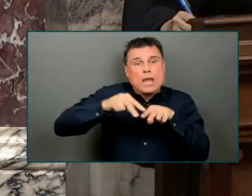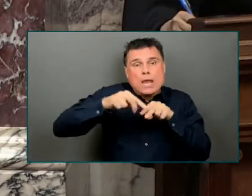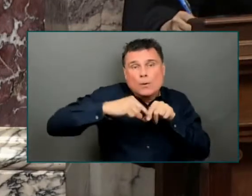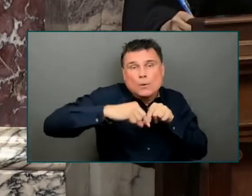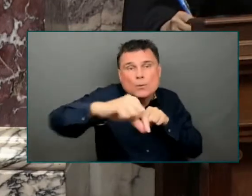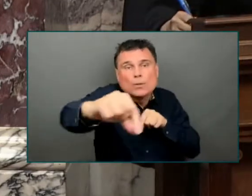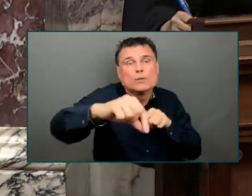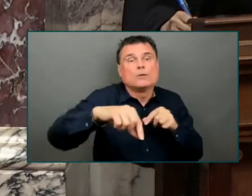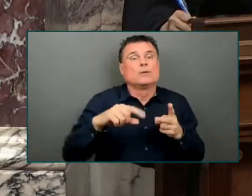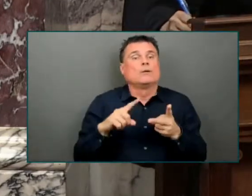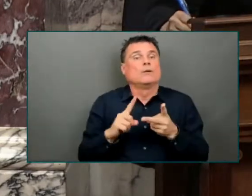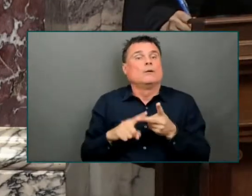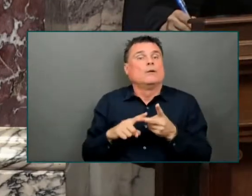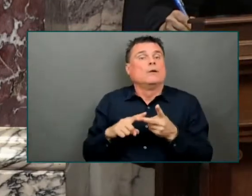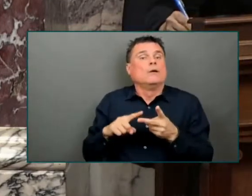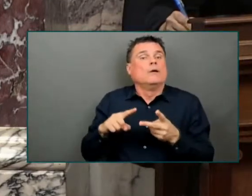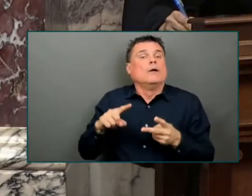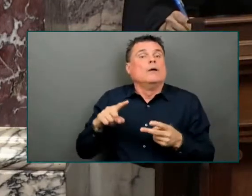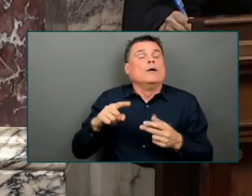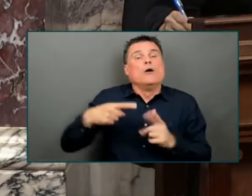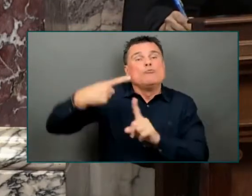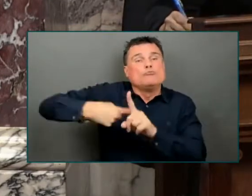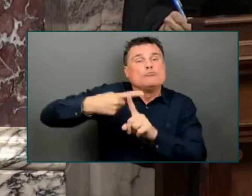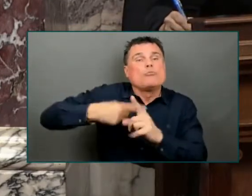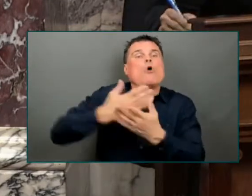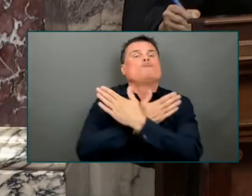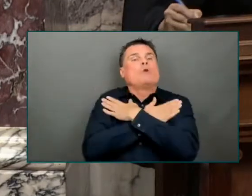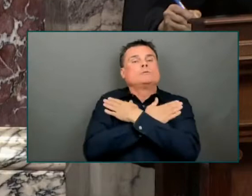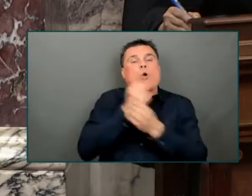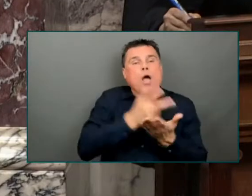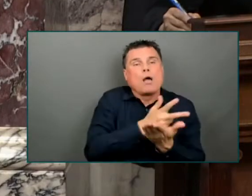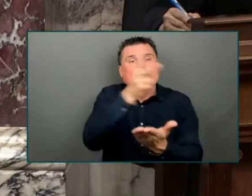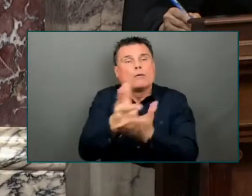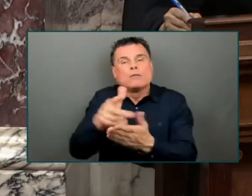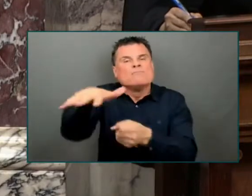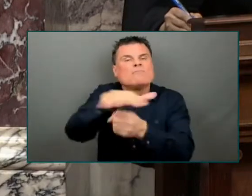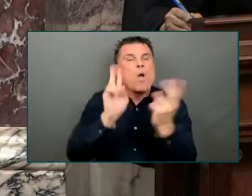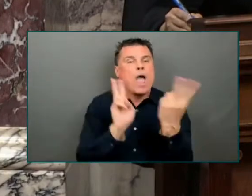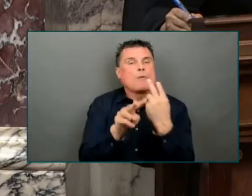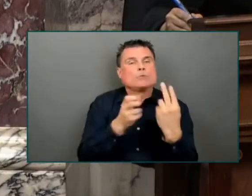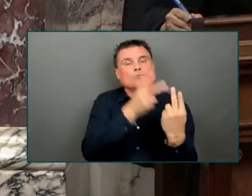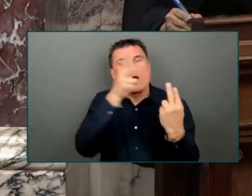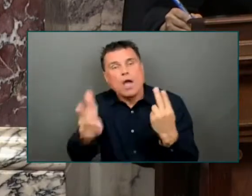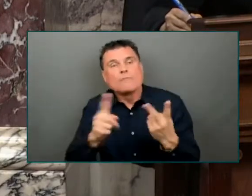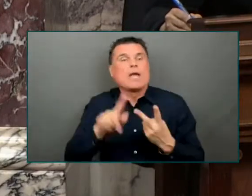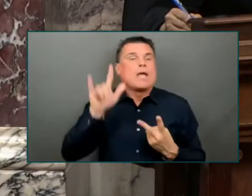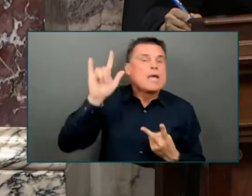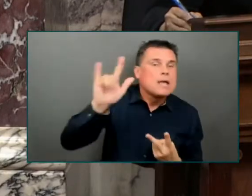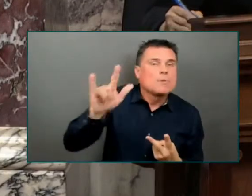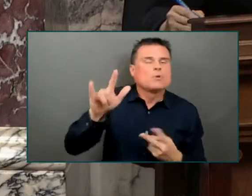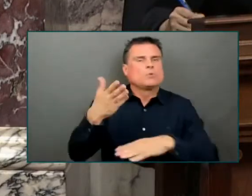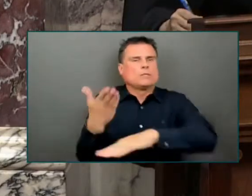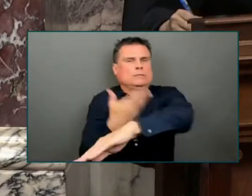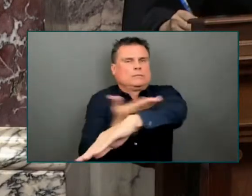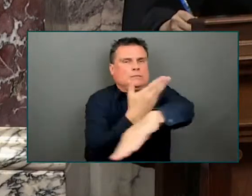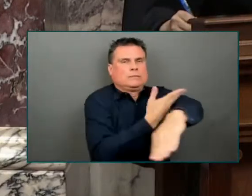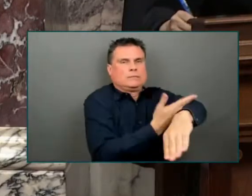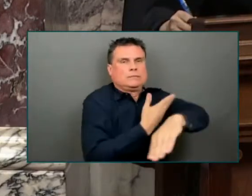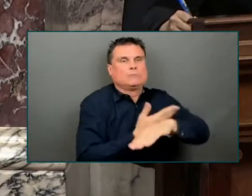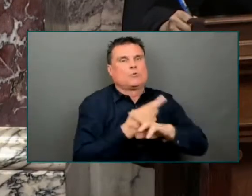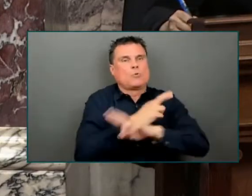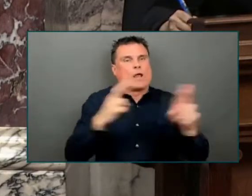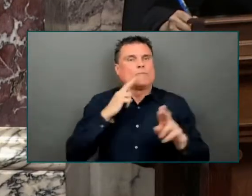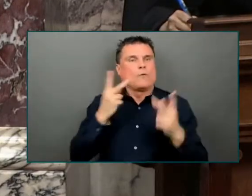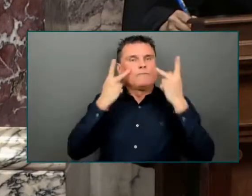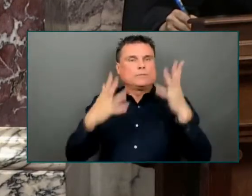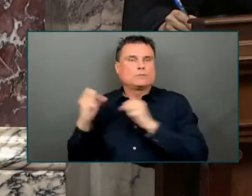million to support tourism recovery, including support for the anchor attractions that bring in visitors and create jobs. Mr.